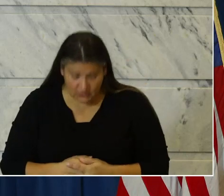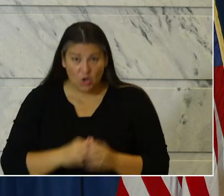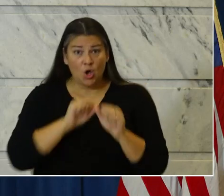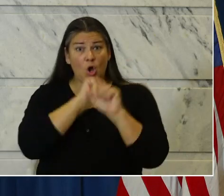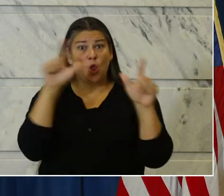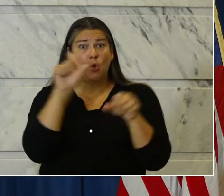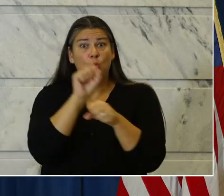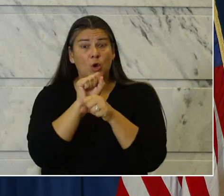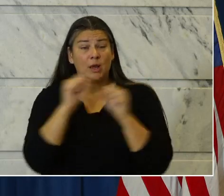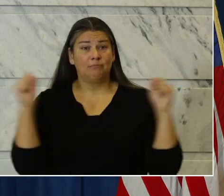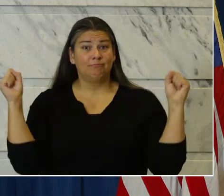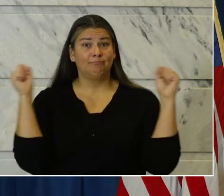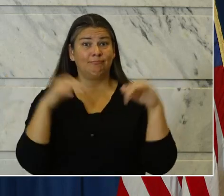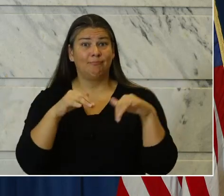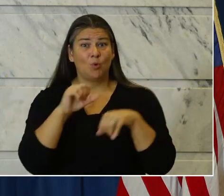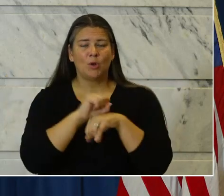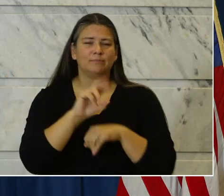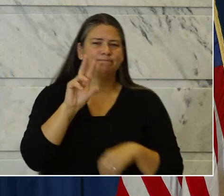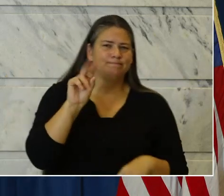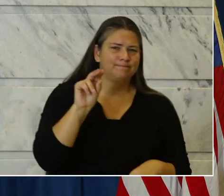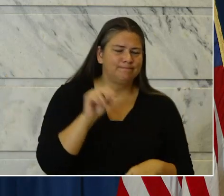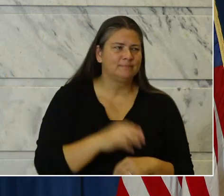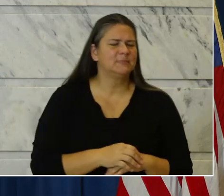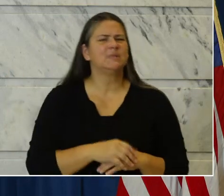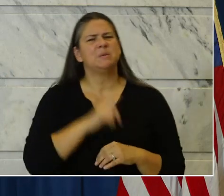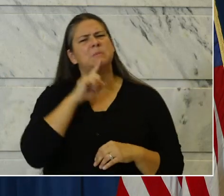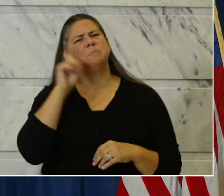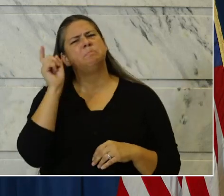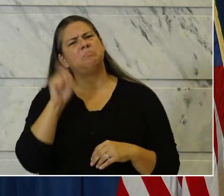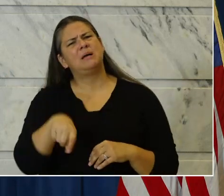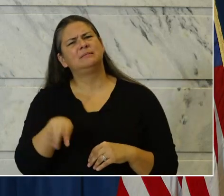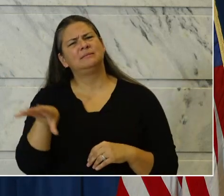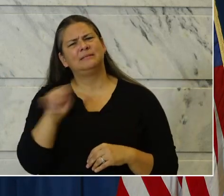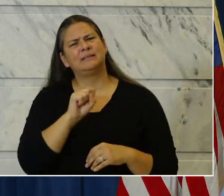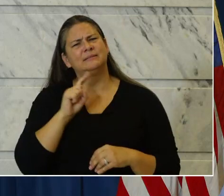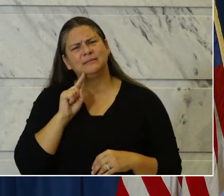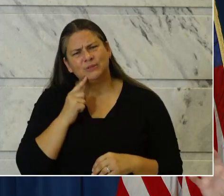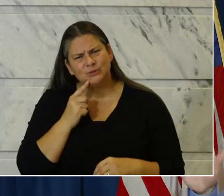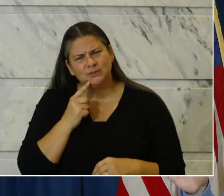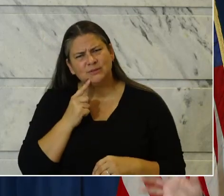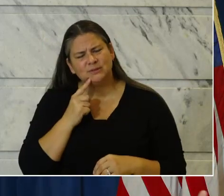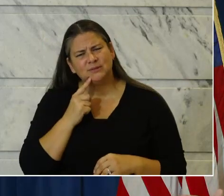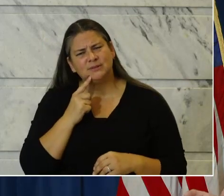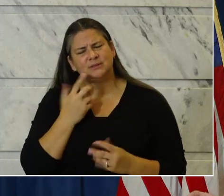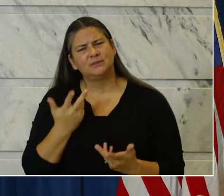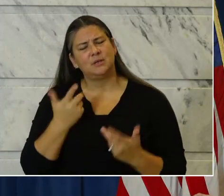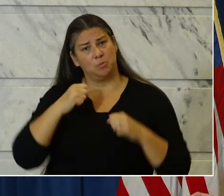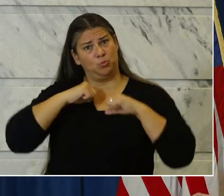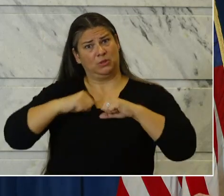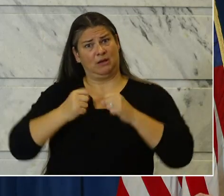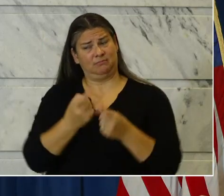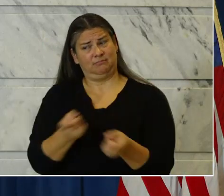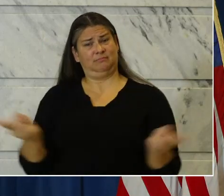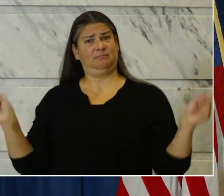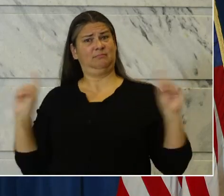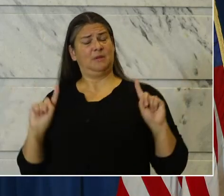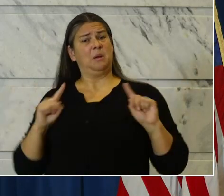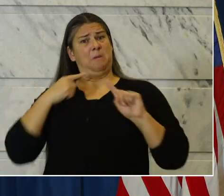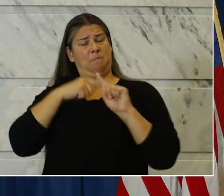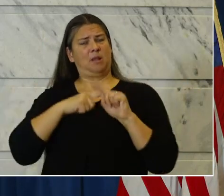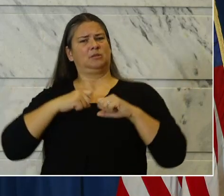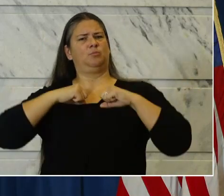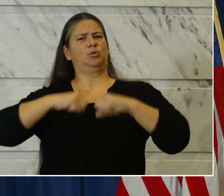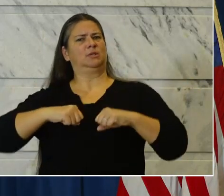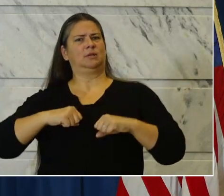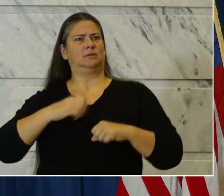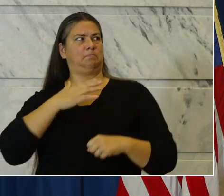time. Take these things really seriously, because it's not just the right thing to do to protect other people, but it's the right thing to do to